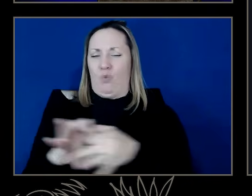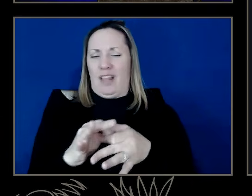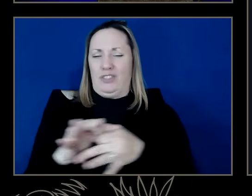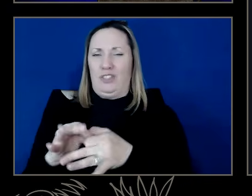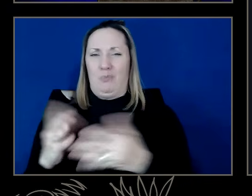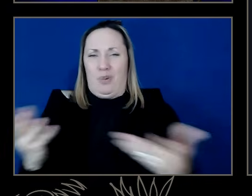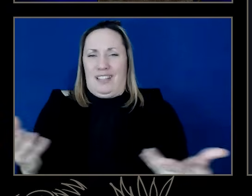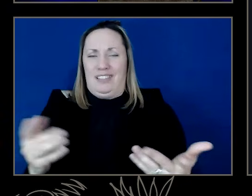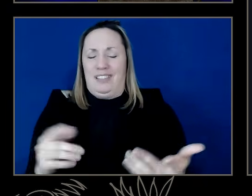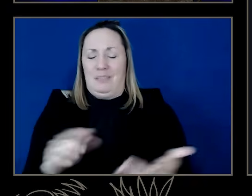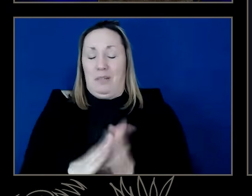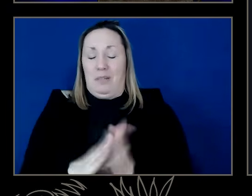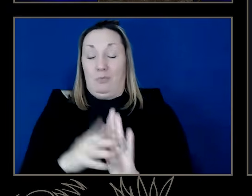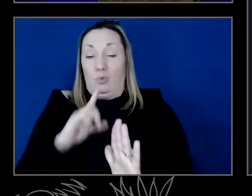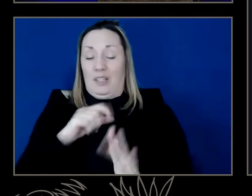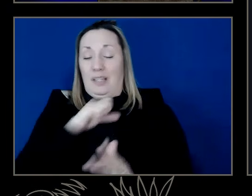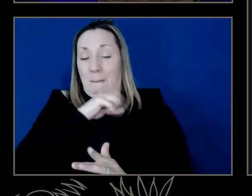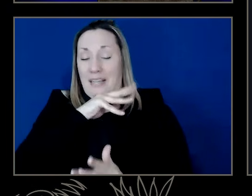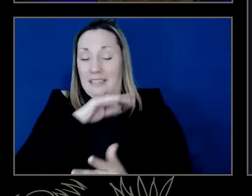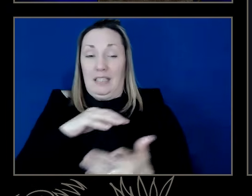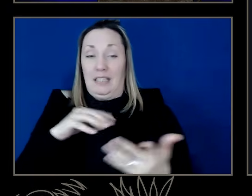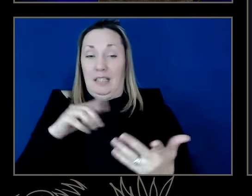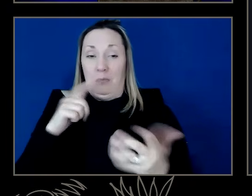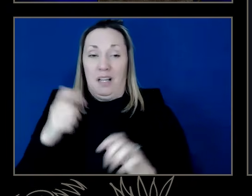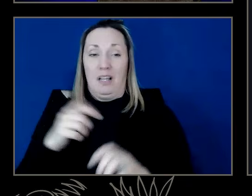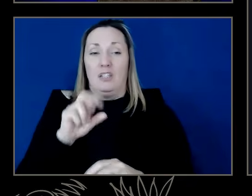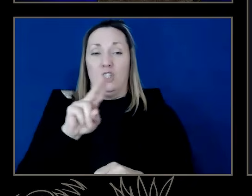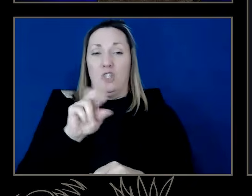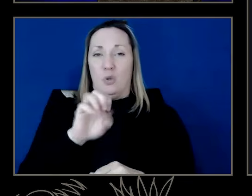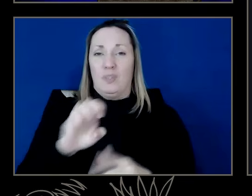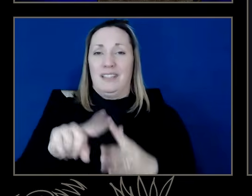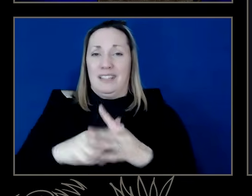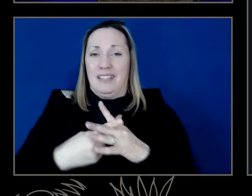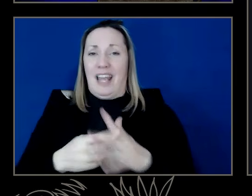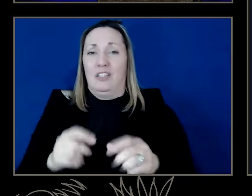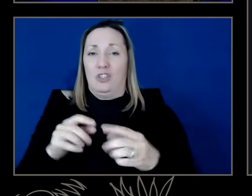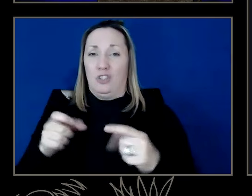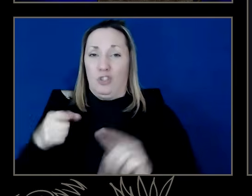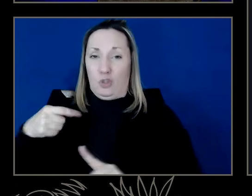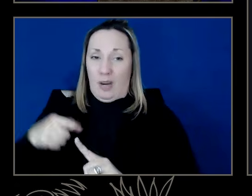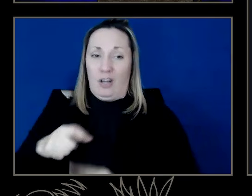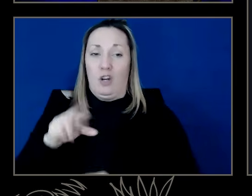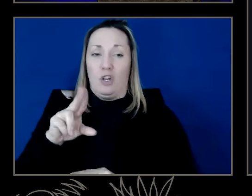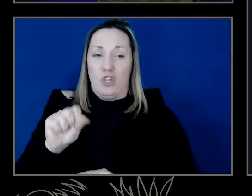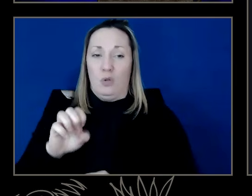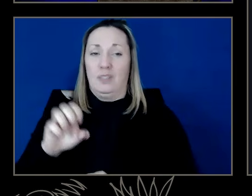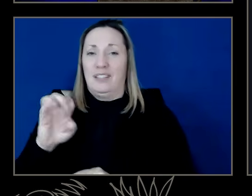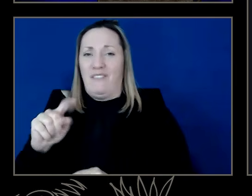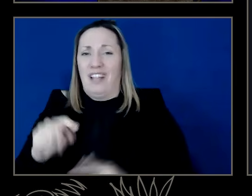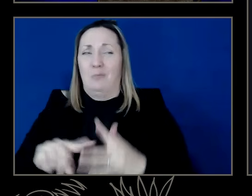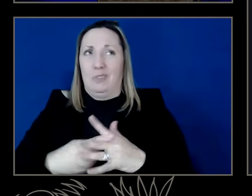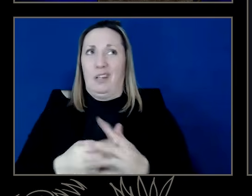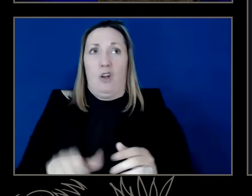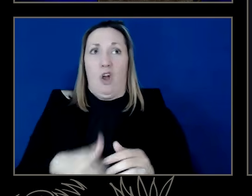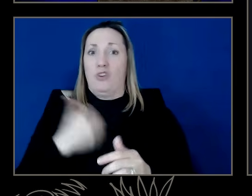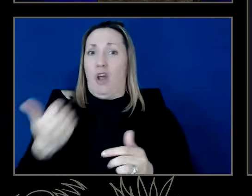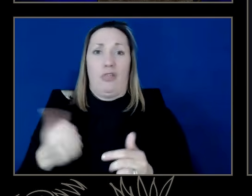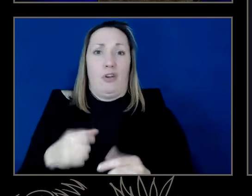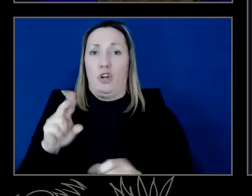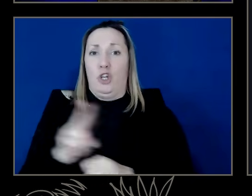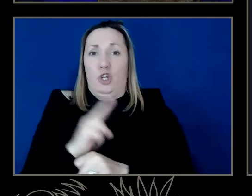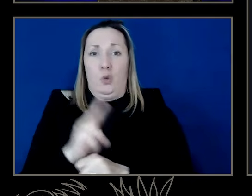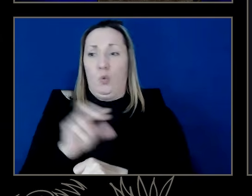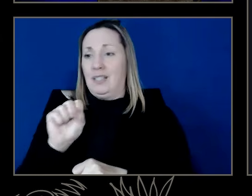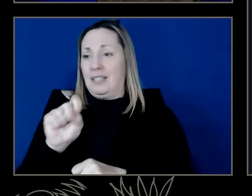just, it gets really, really messy because useState triggers a useEffect, which might trigger another useState, which might trigger another useEffect, which